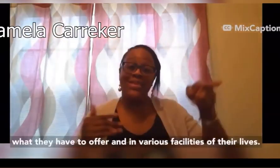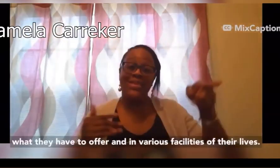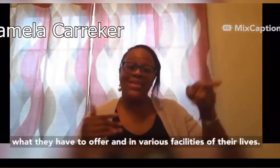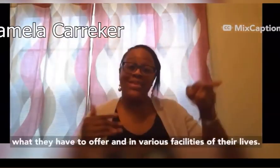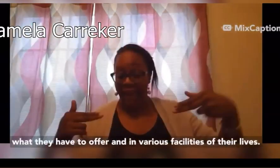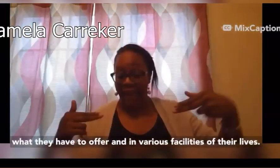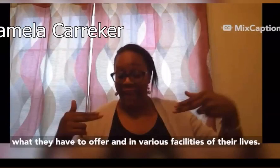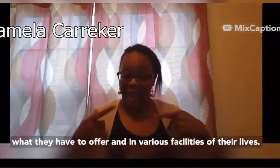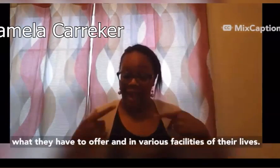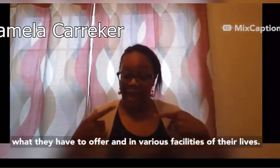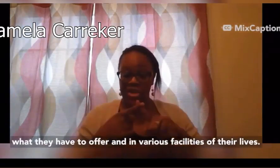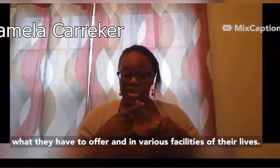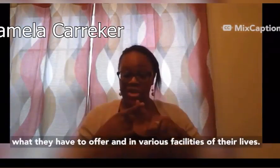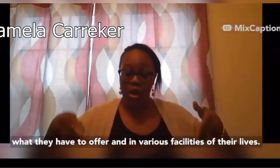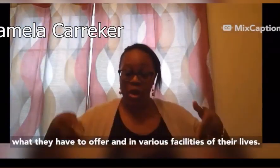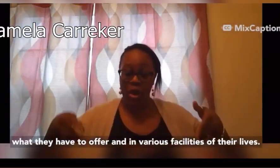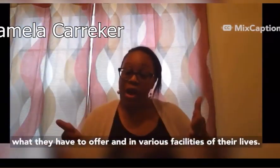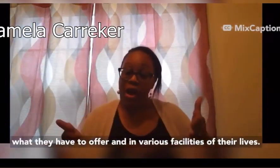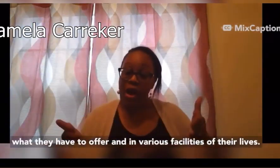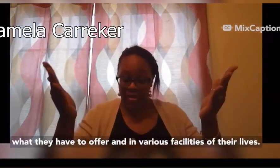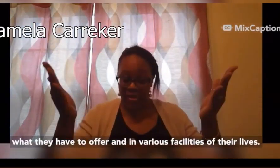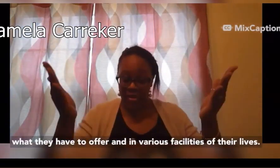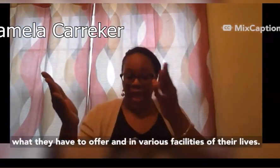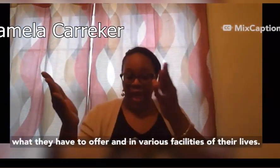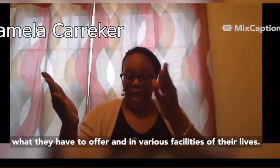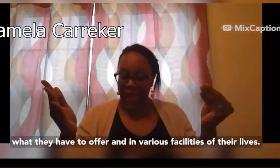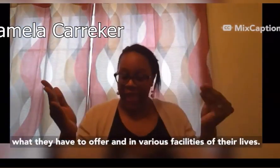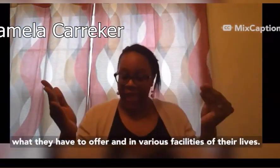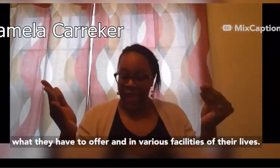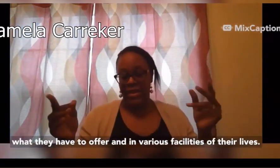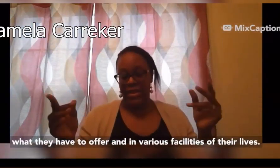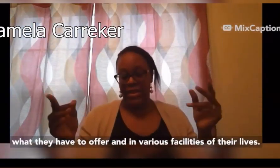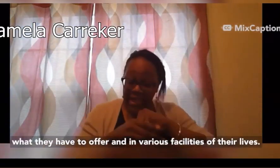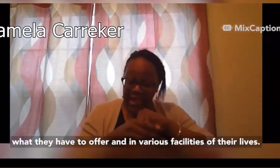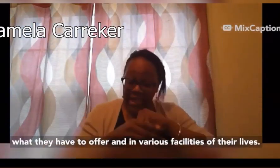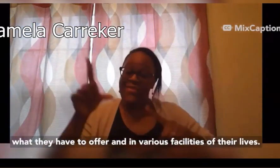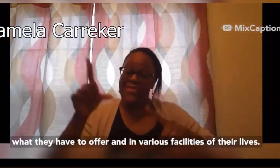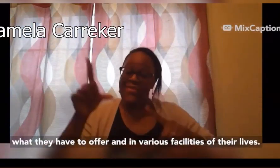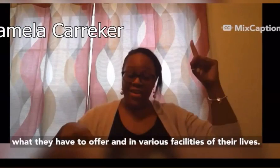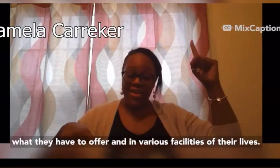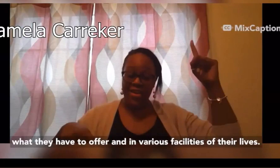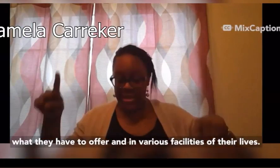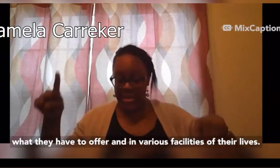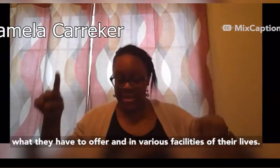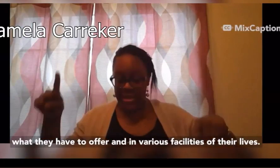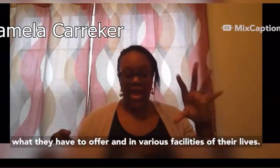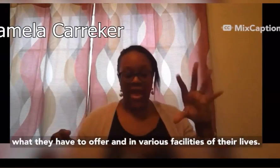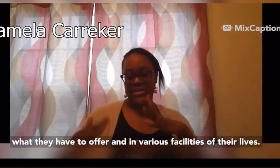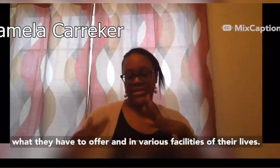What they have to offer, and in